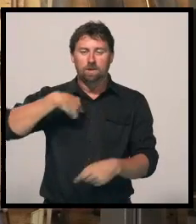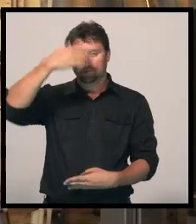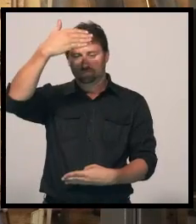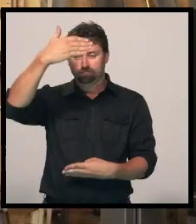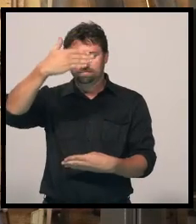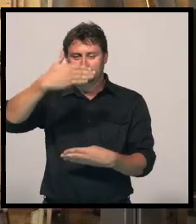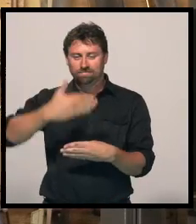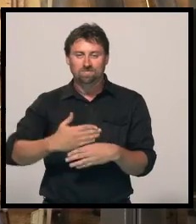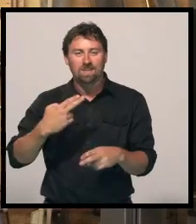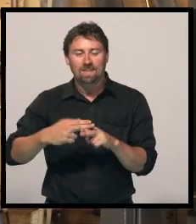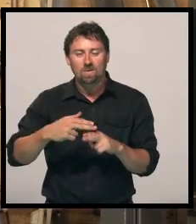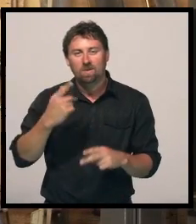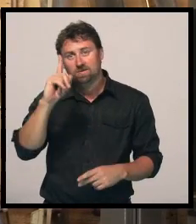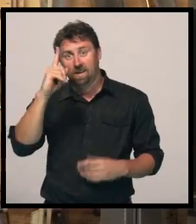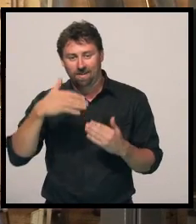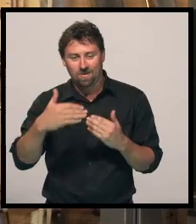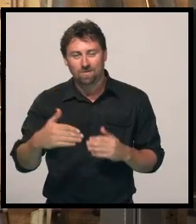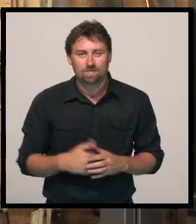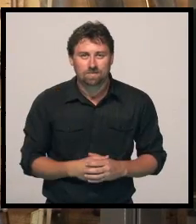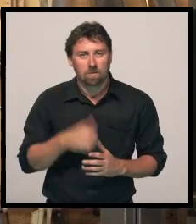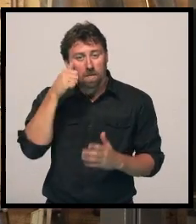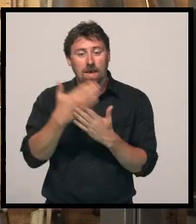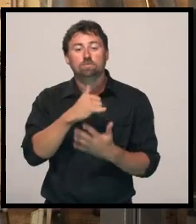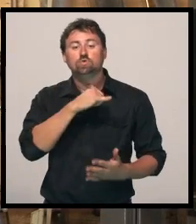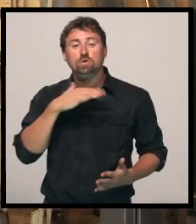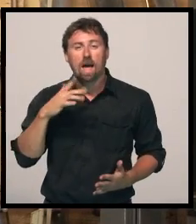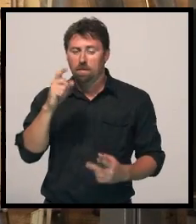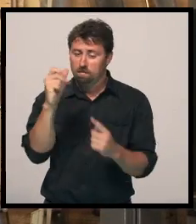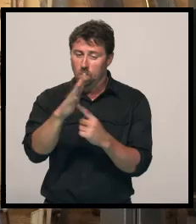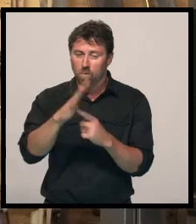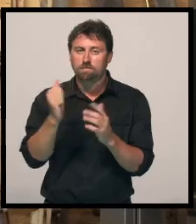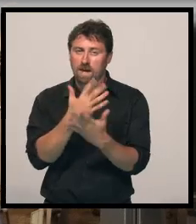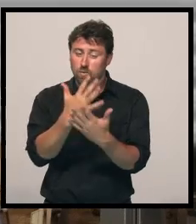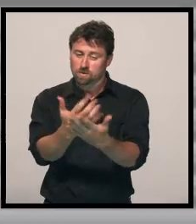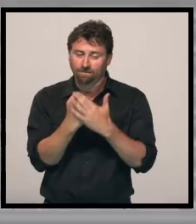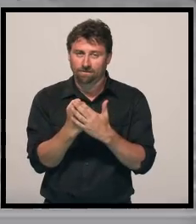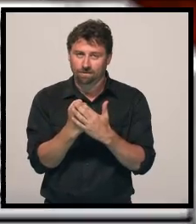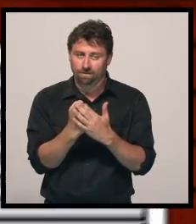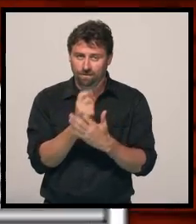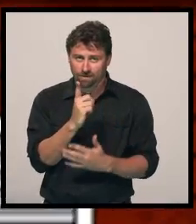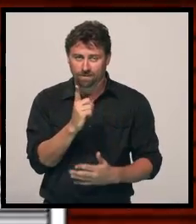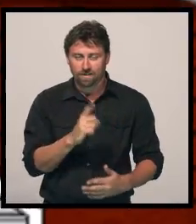another week. And remember to keep it sharp, but more importantly, keep it safe.